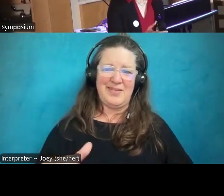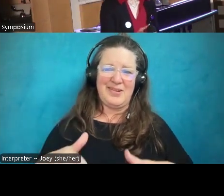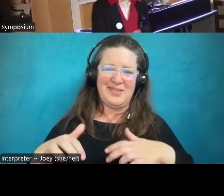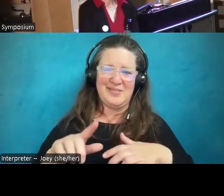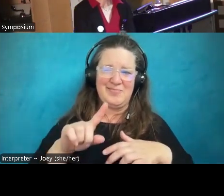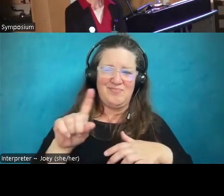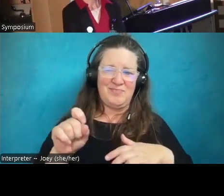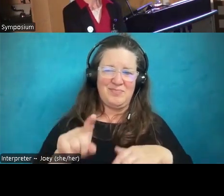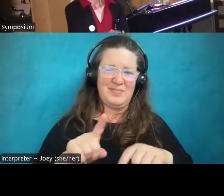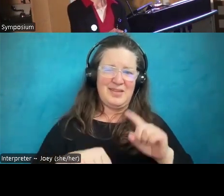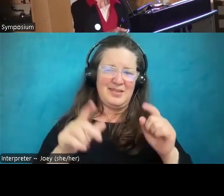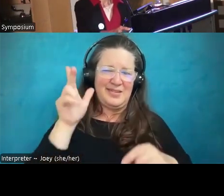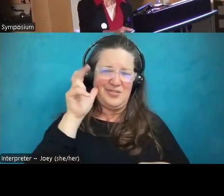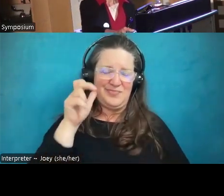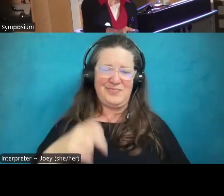Thank you.